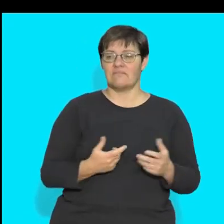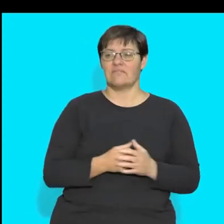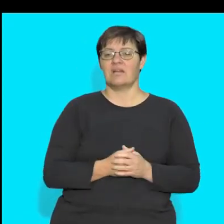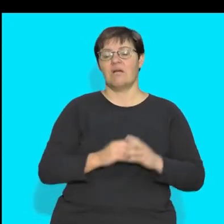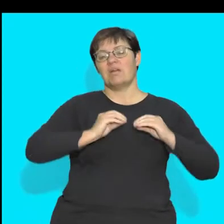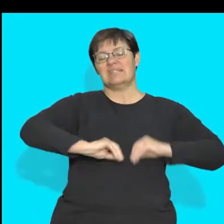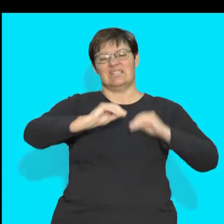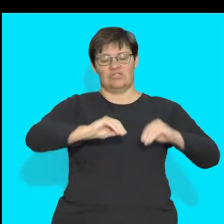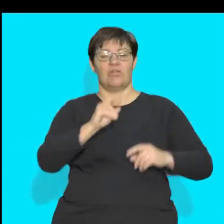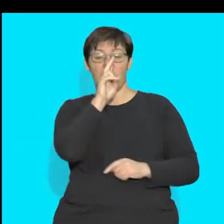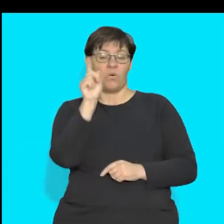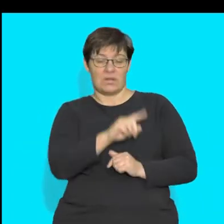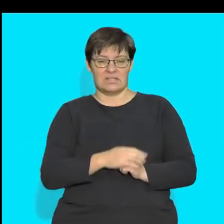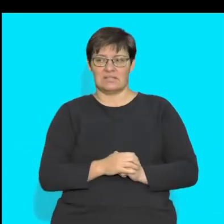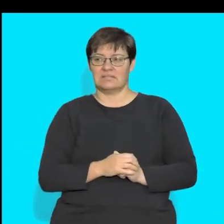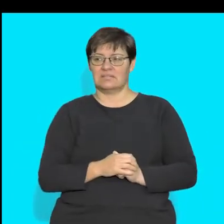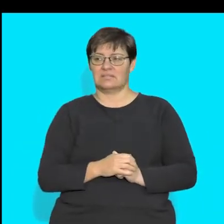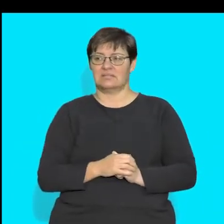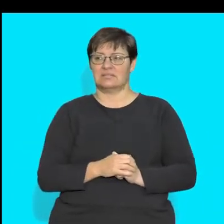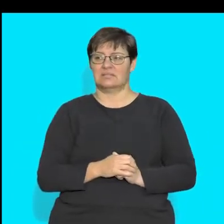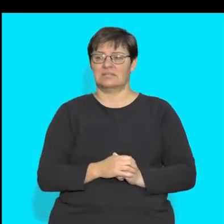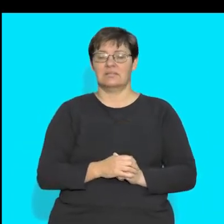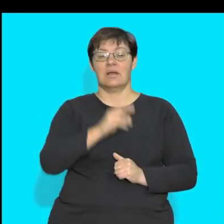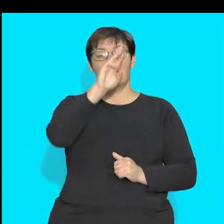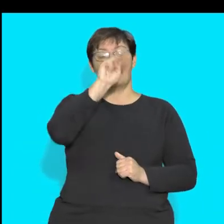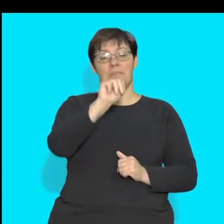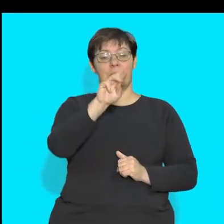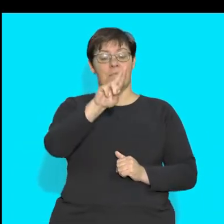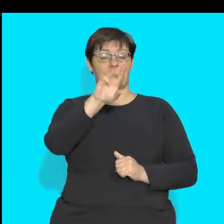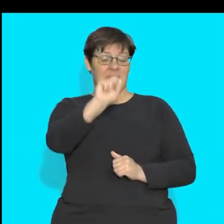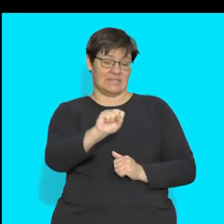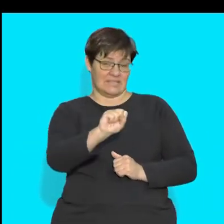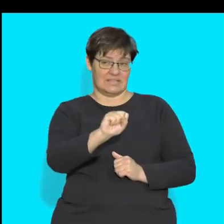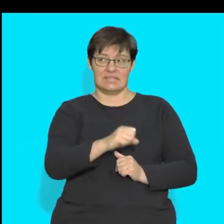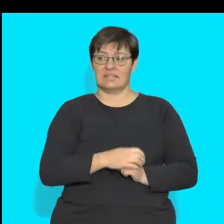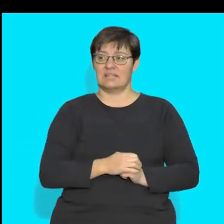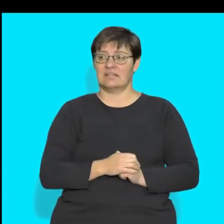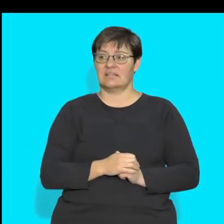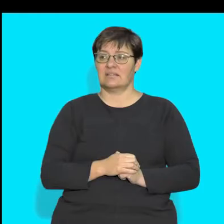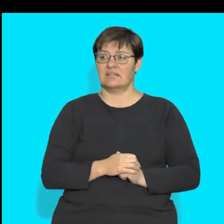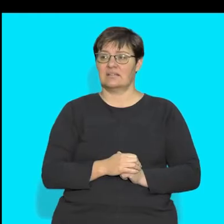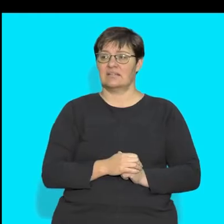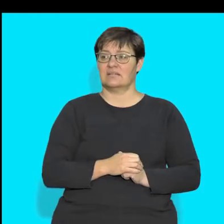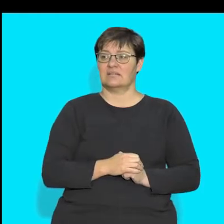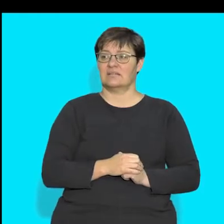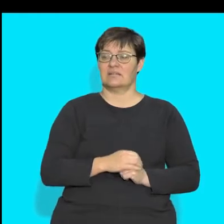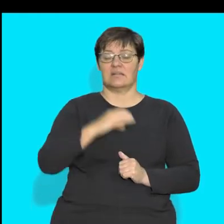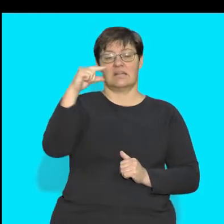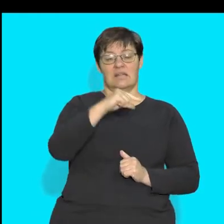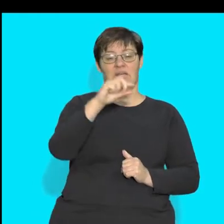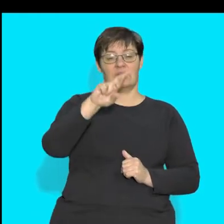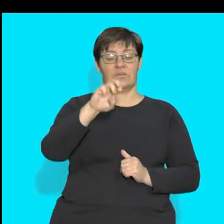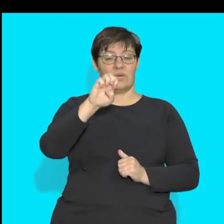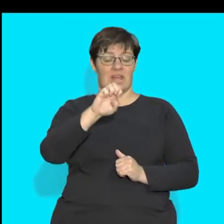little acronym that I look at, and it's called, Mrs. Some people say Gref, or